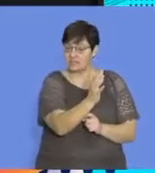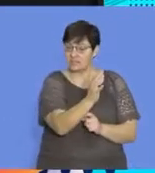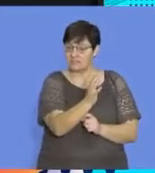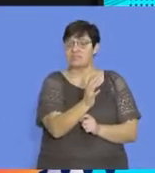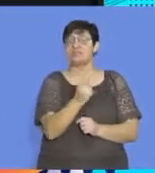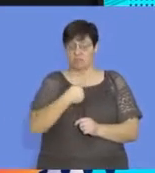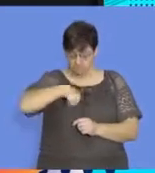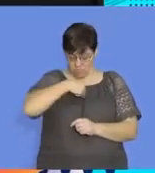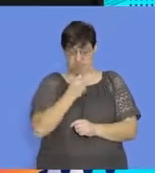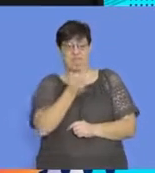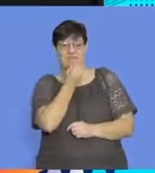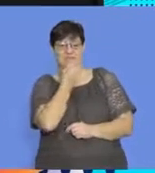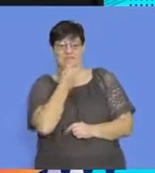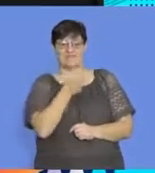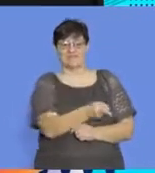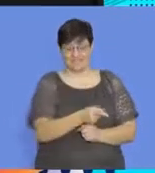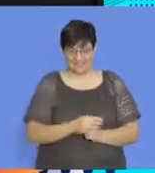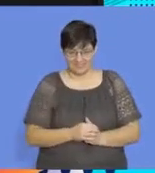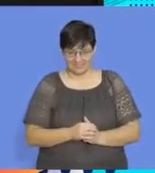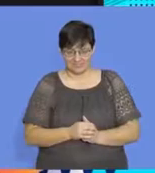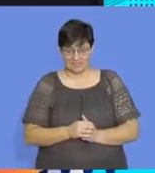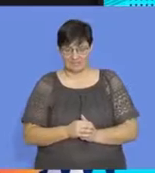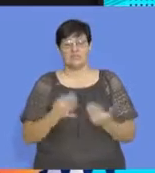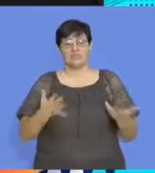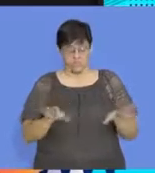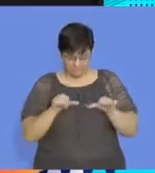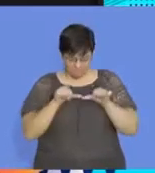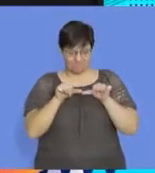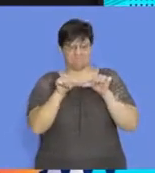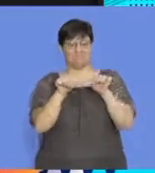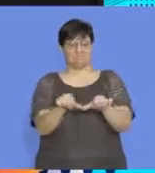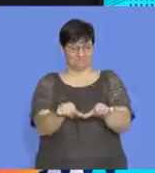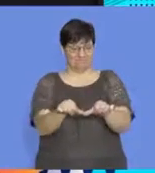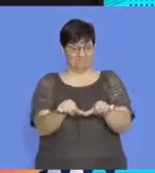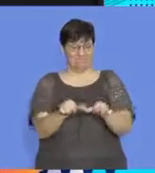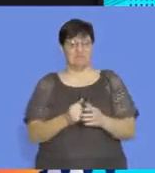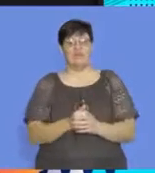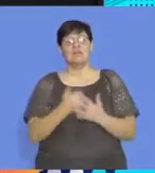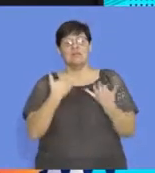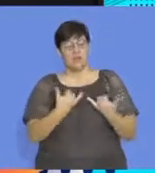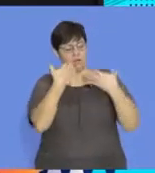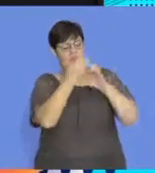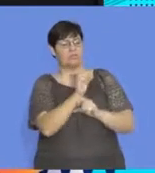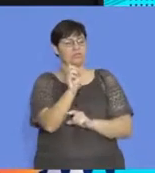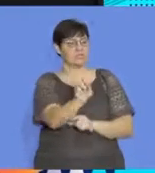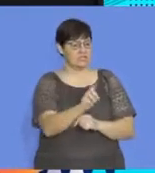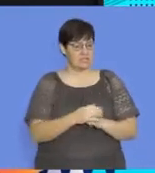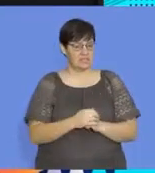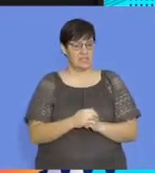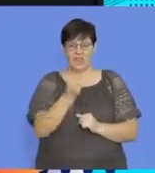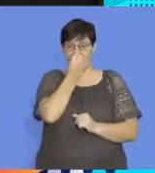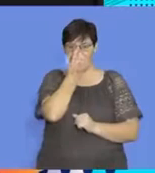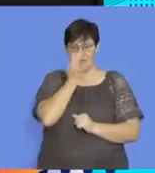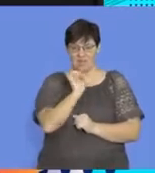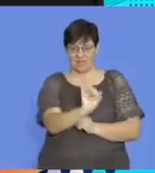eat plants. And today we are continuing on that section, and we're going to concentrate on the